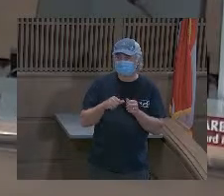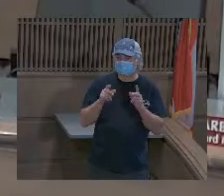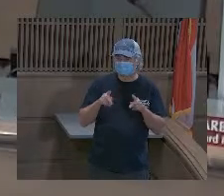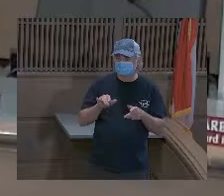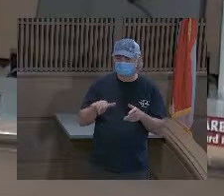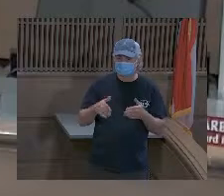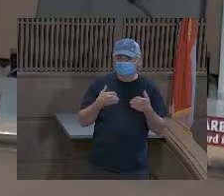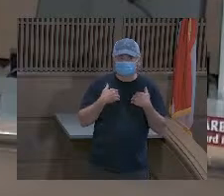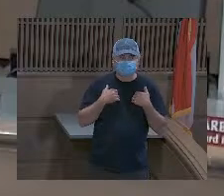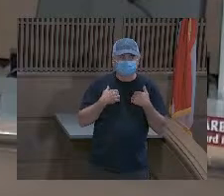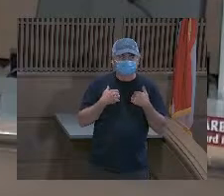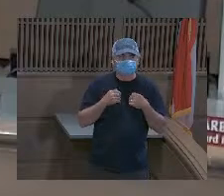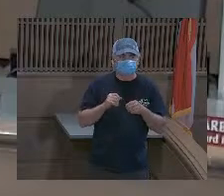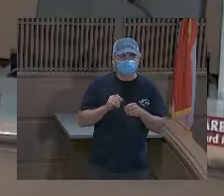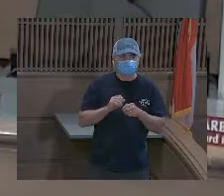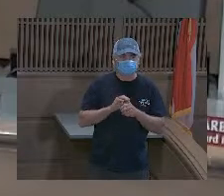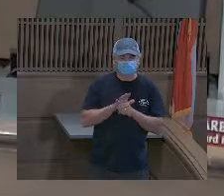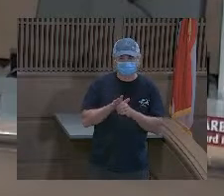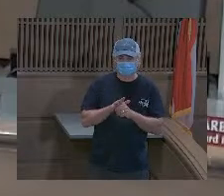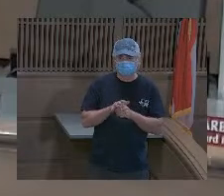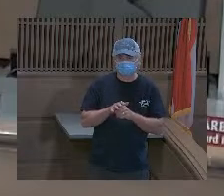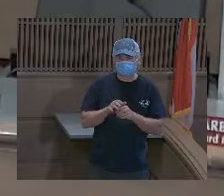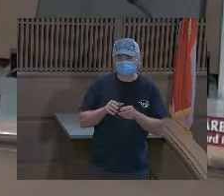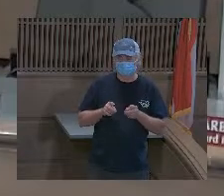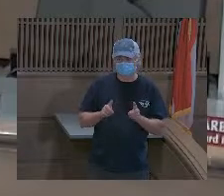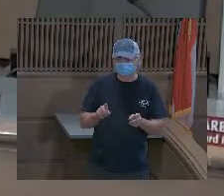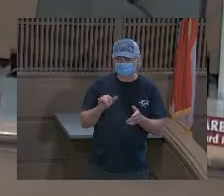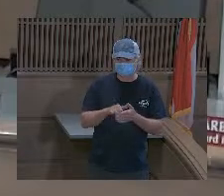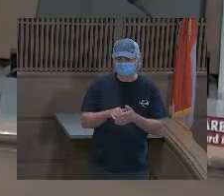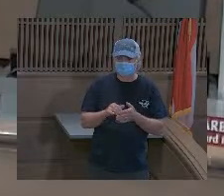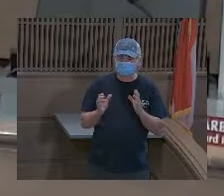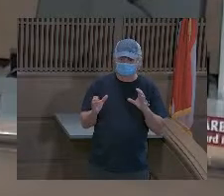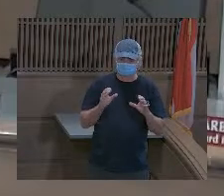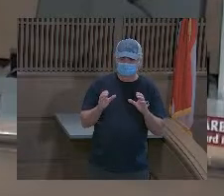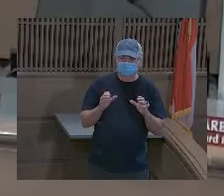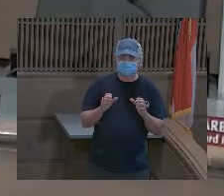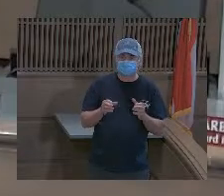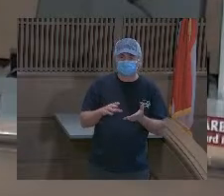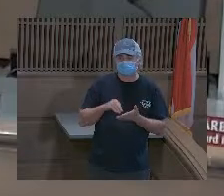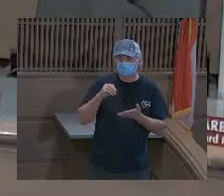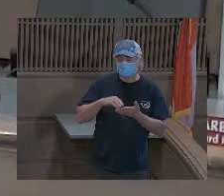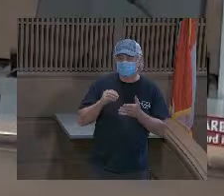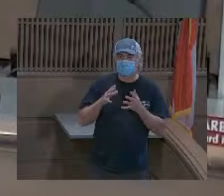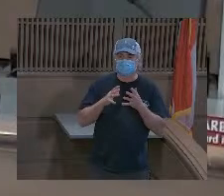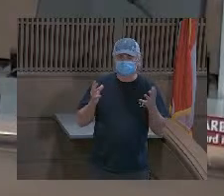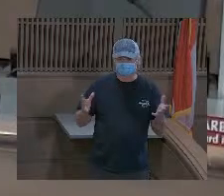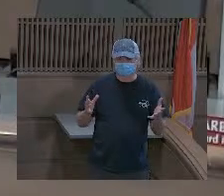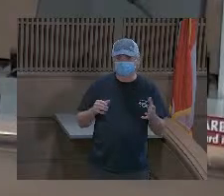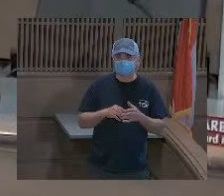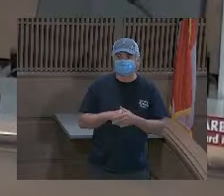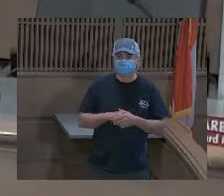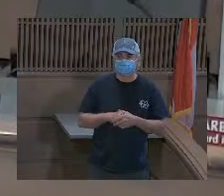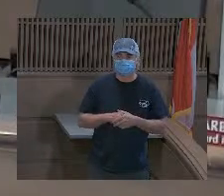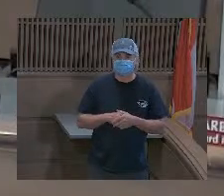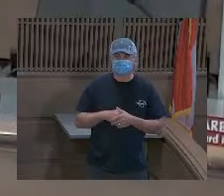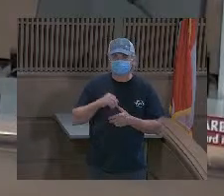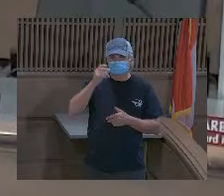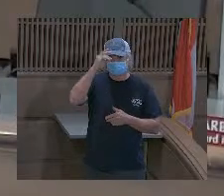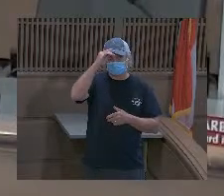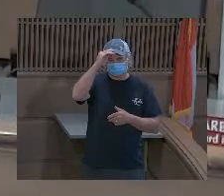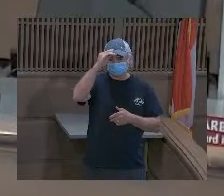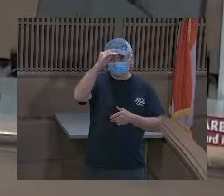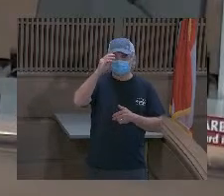During those conversations, we learn quite a lot, and many times we learn that the sick